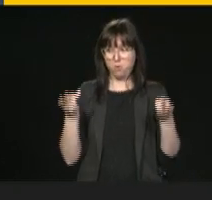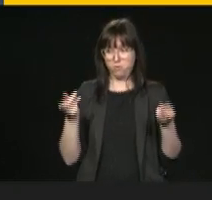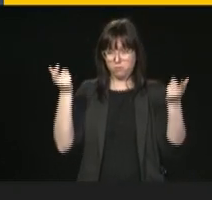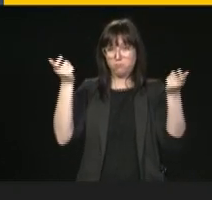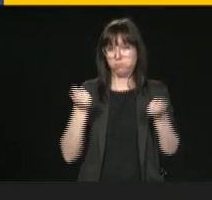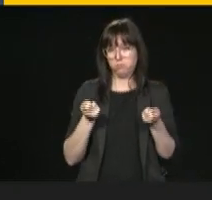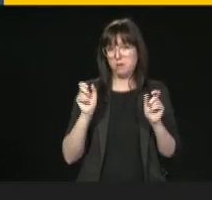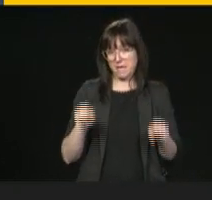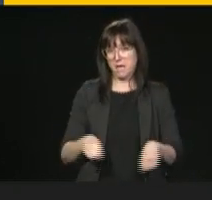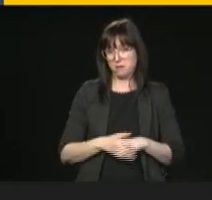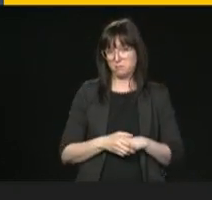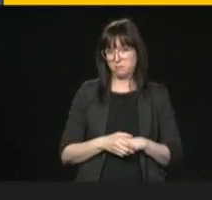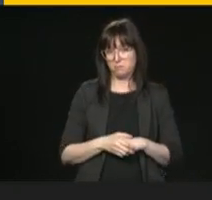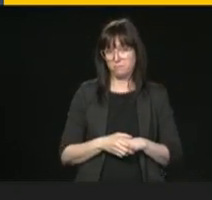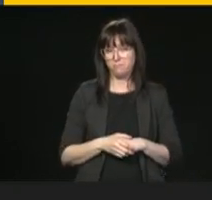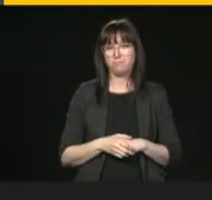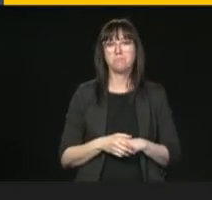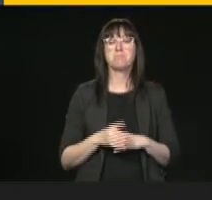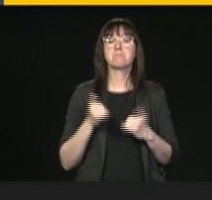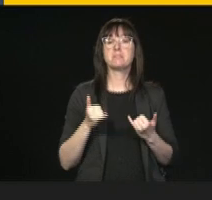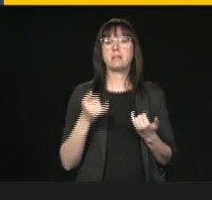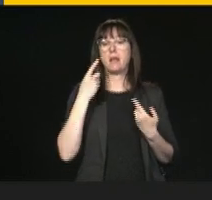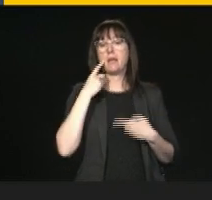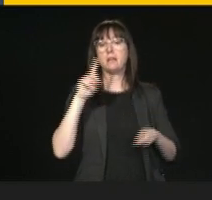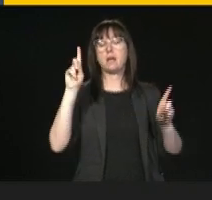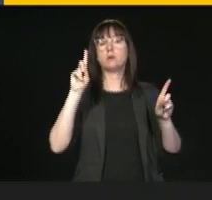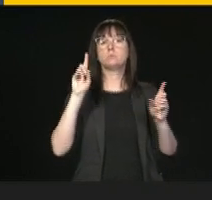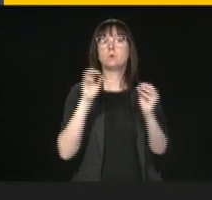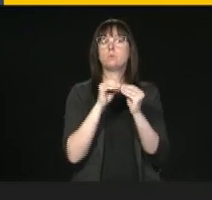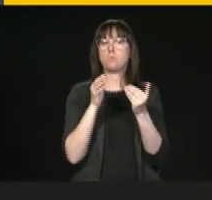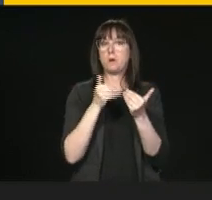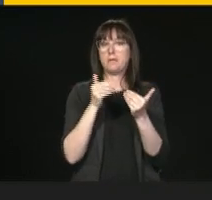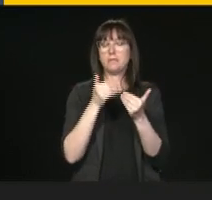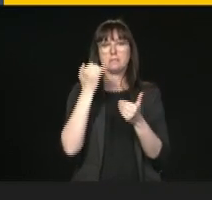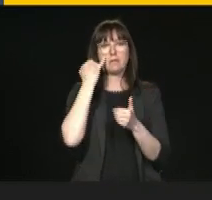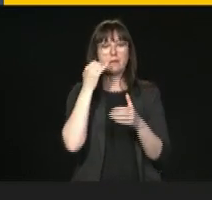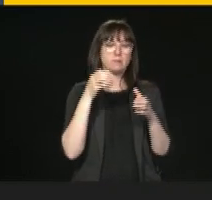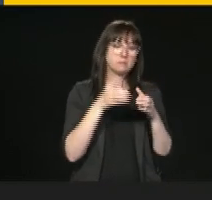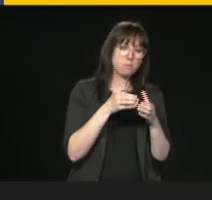that it will be easier for small and medium-sized businesses to obtain credit.